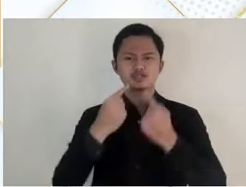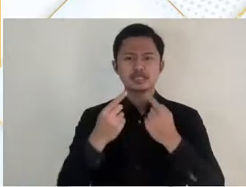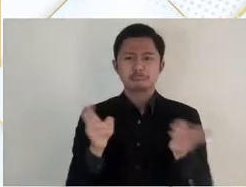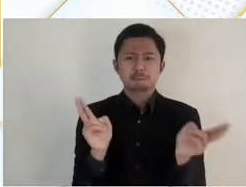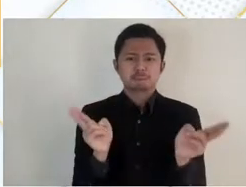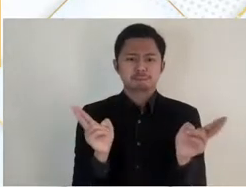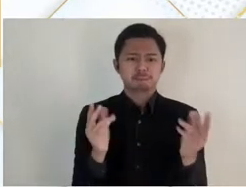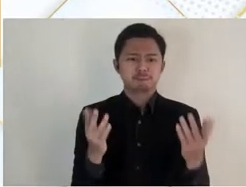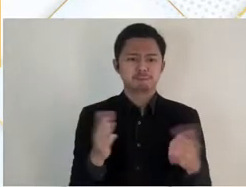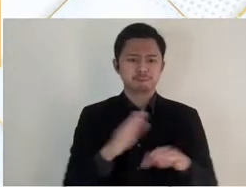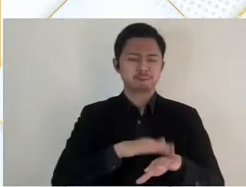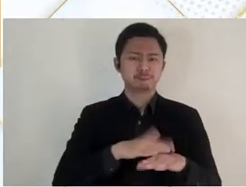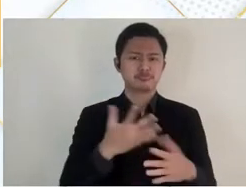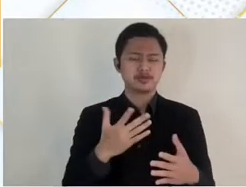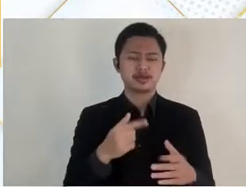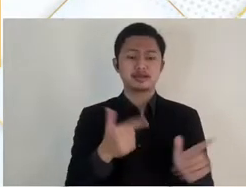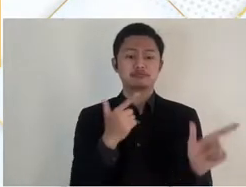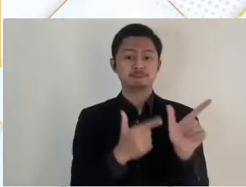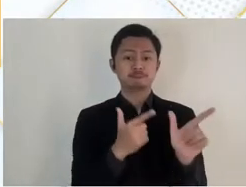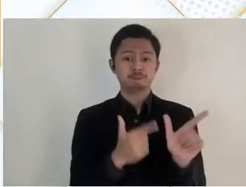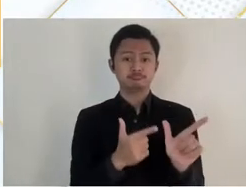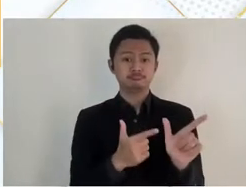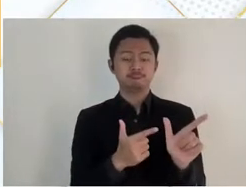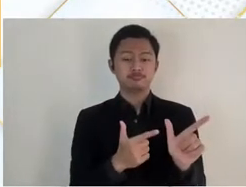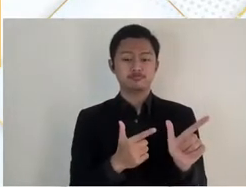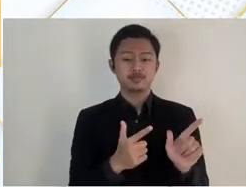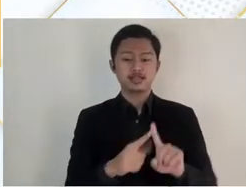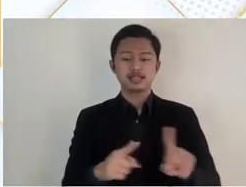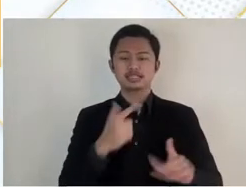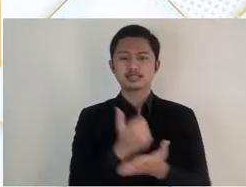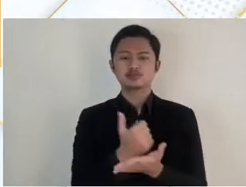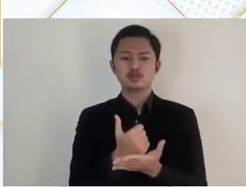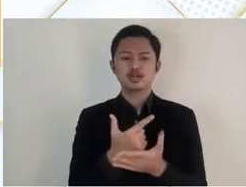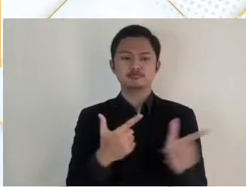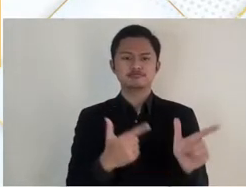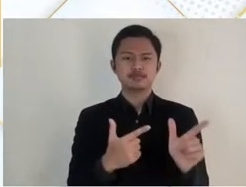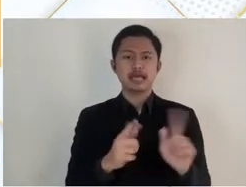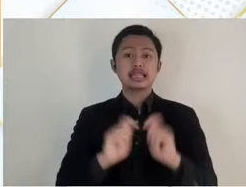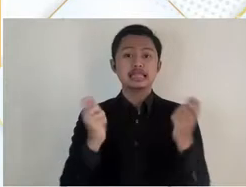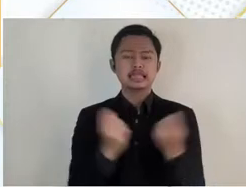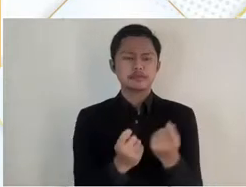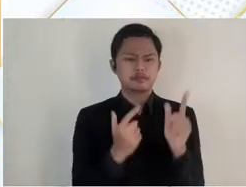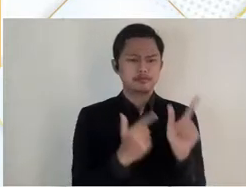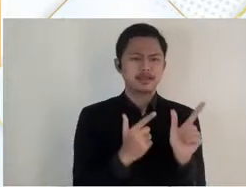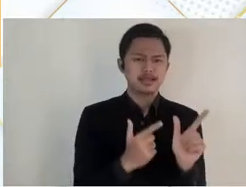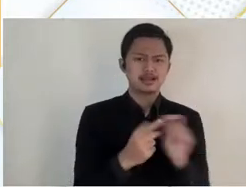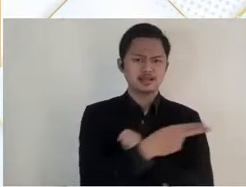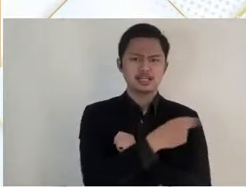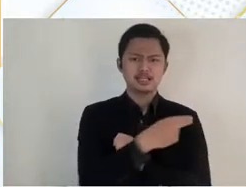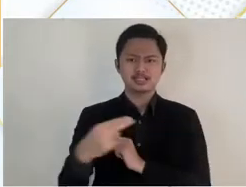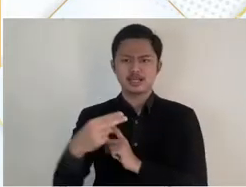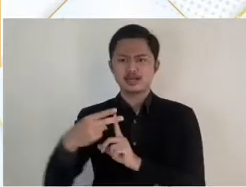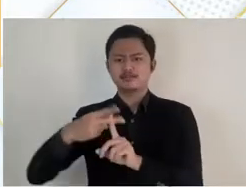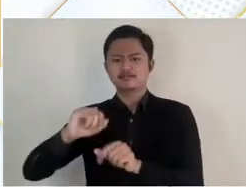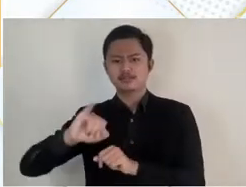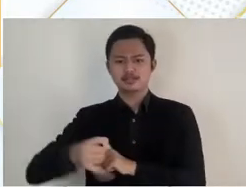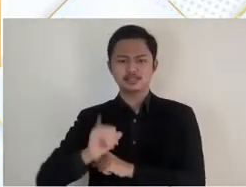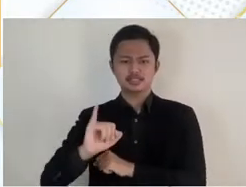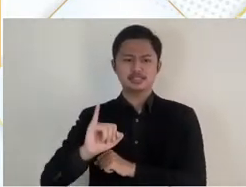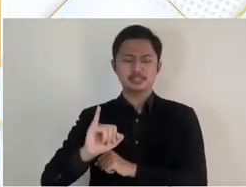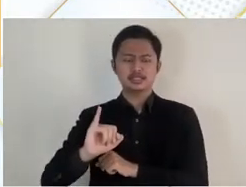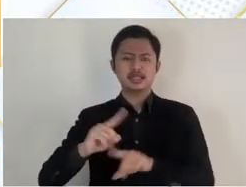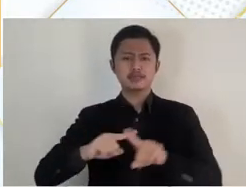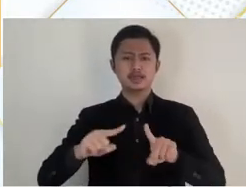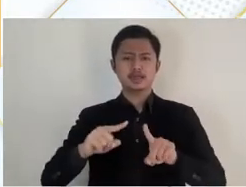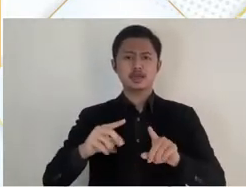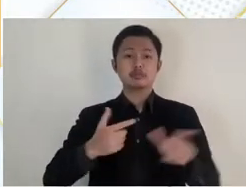civilian control over the military and the idea of professionalizing a military force, again, whether that's Indonesia or the Fijian armed forces. It's about